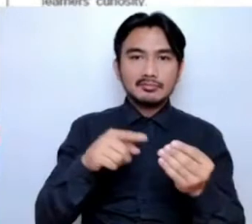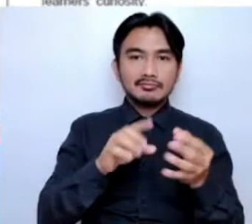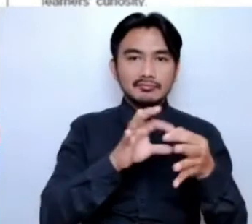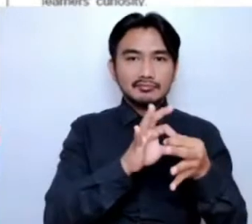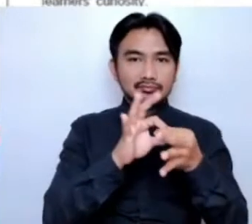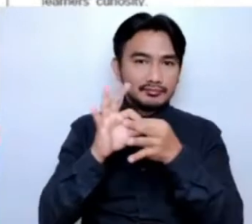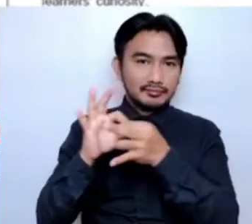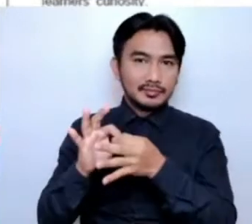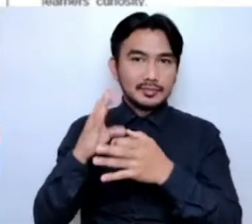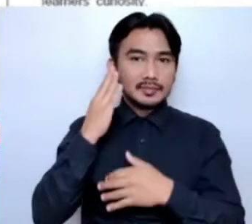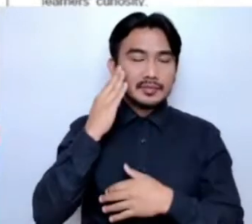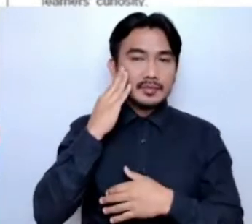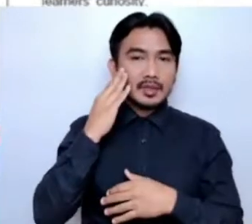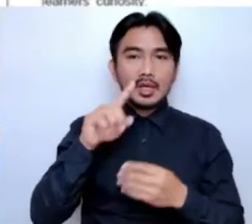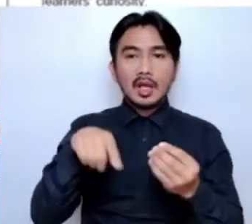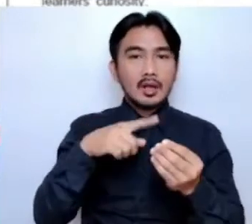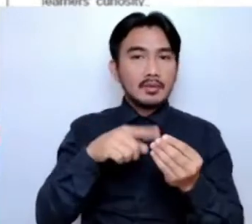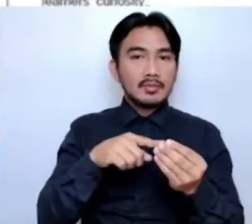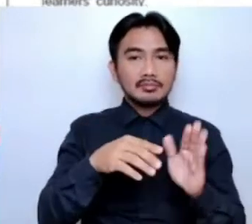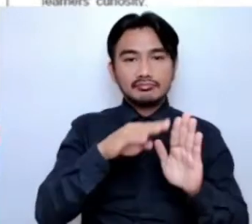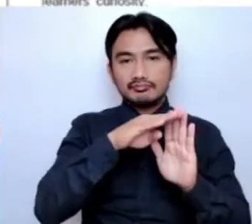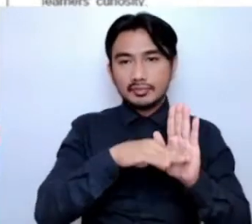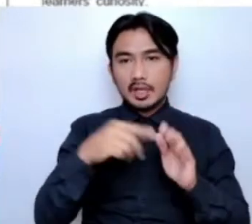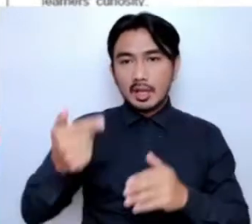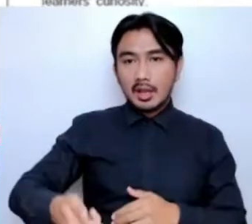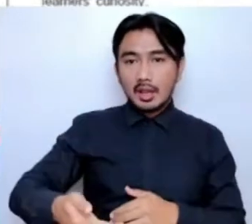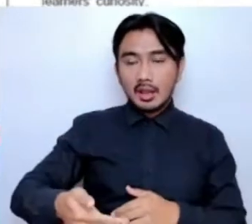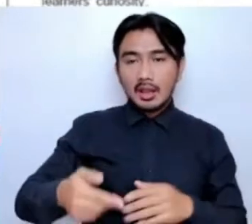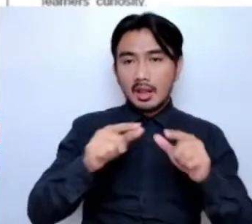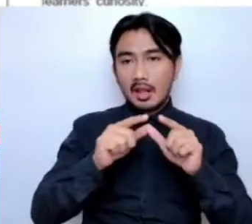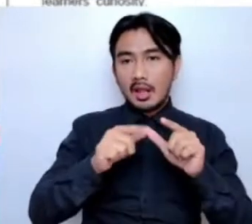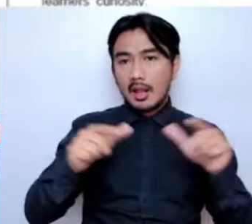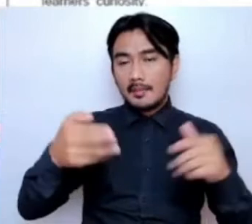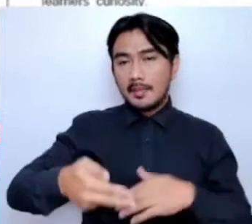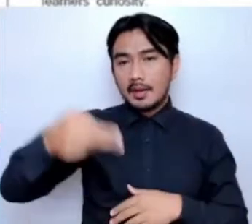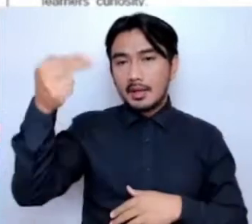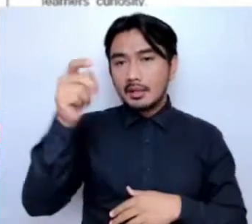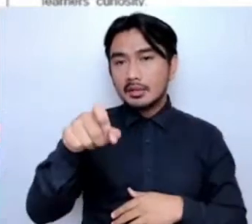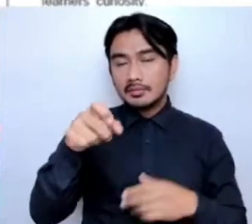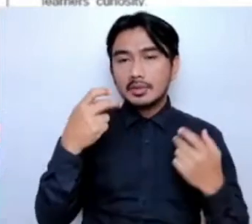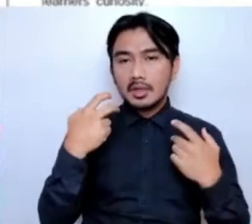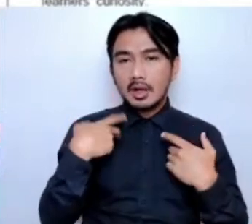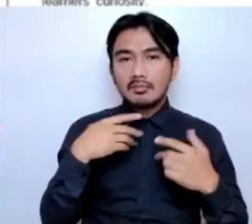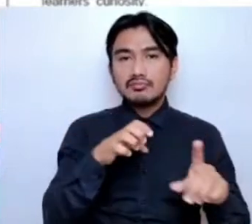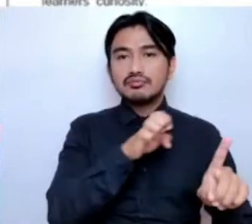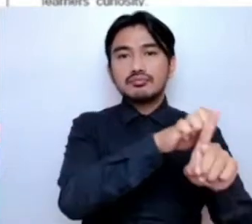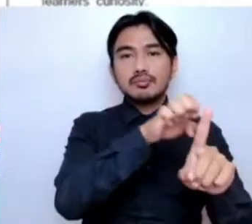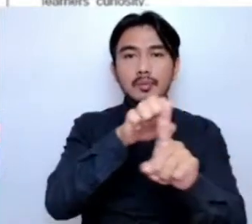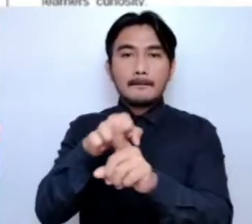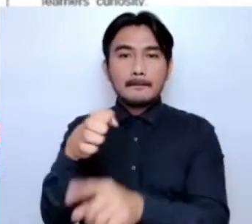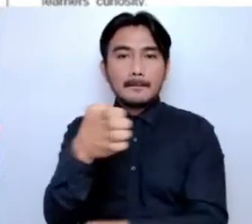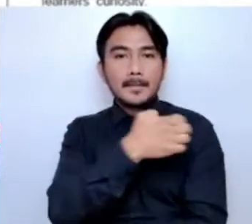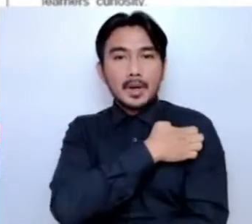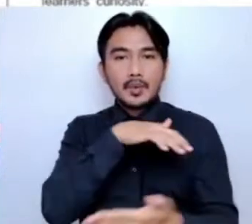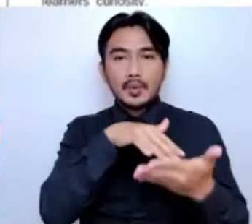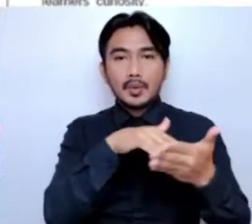this high level of knowledge of content and pedagogy should be able to empower our learners to acquire